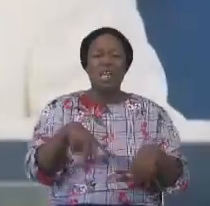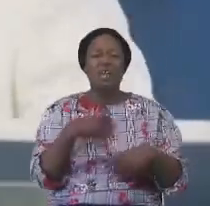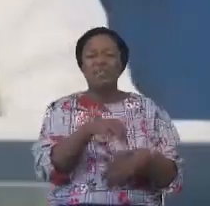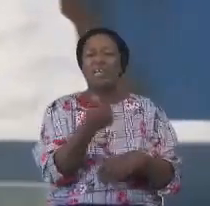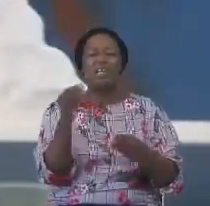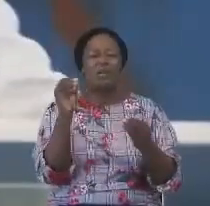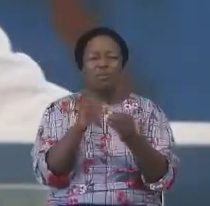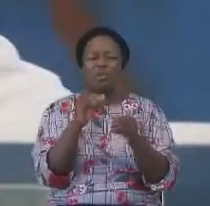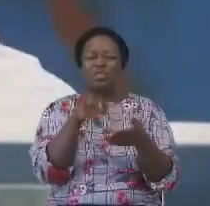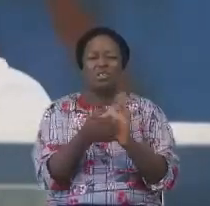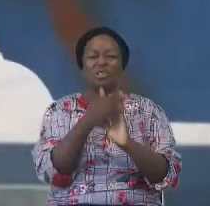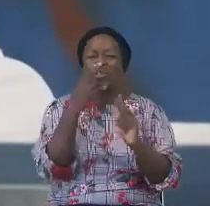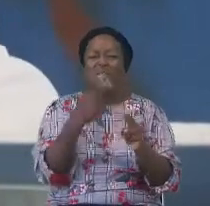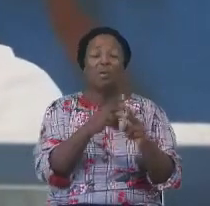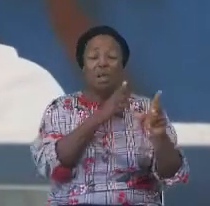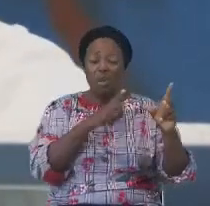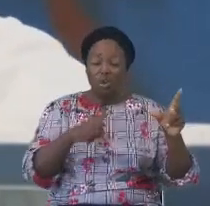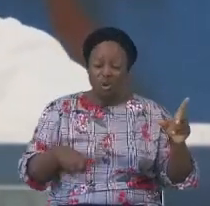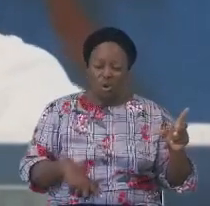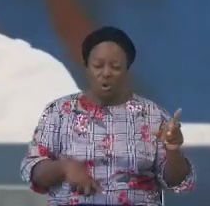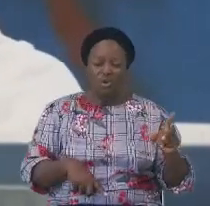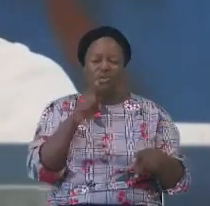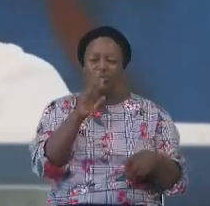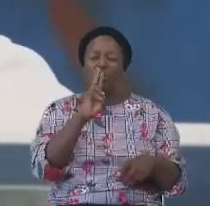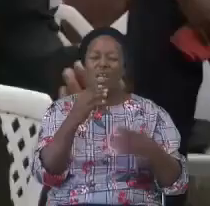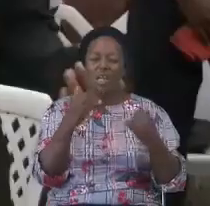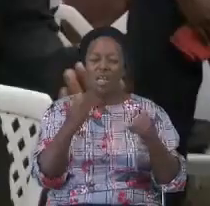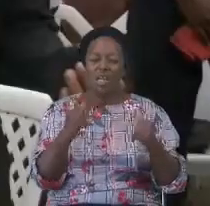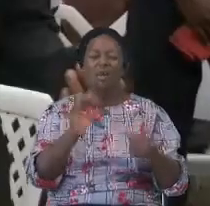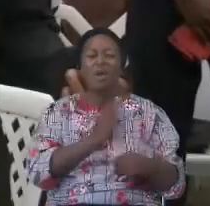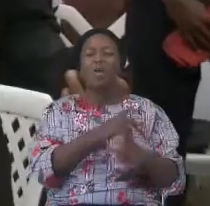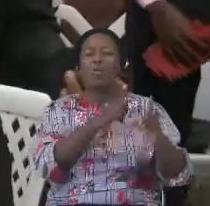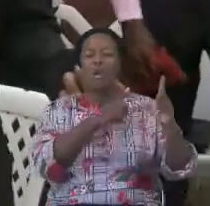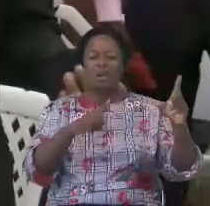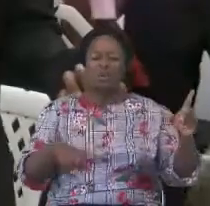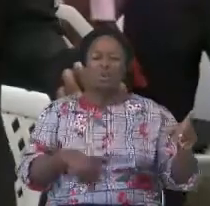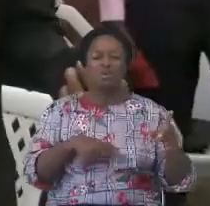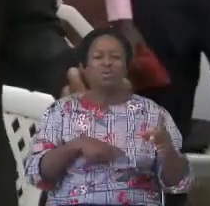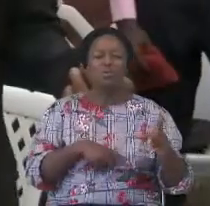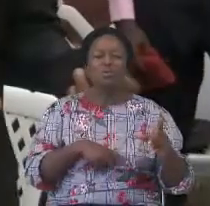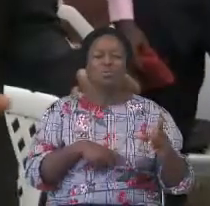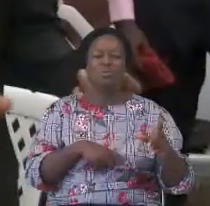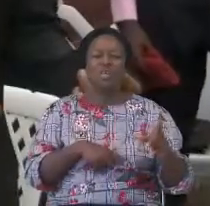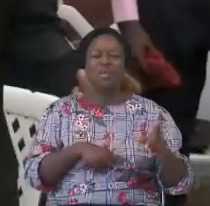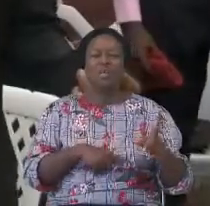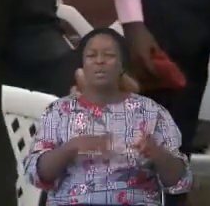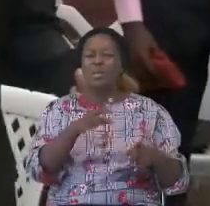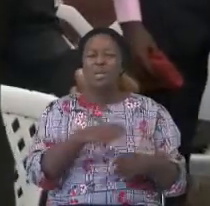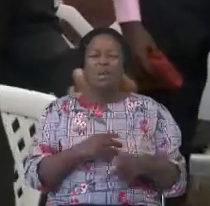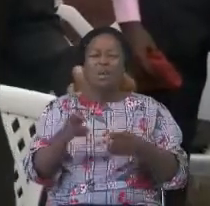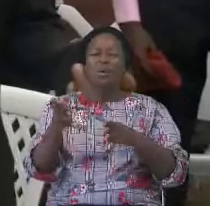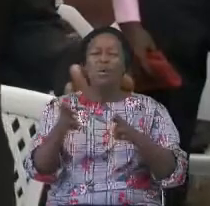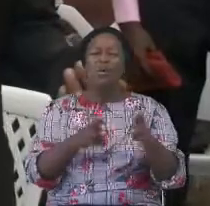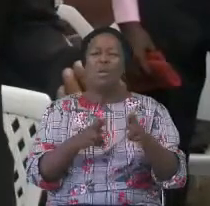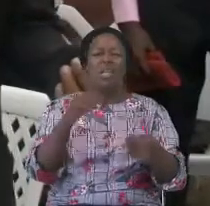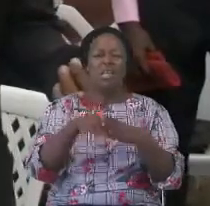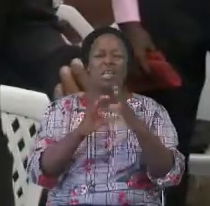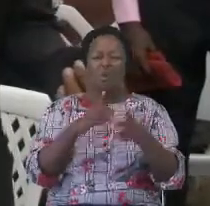to take any place in their lives anymore. Lord, you are now our